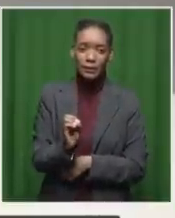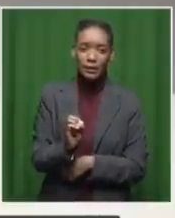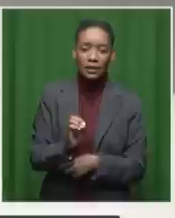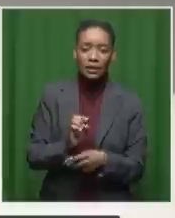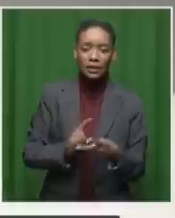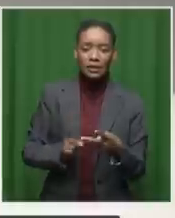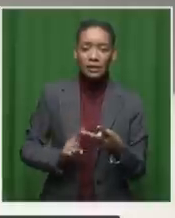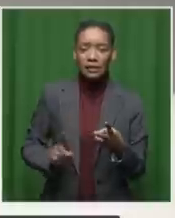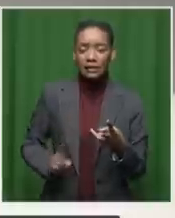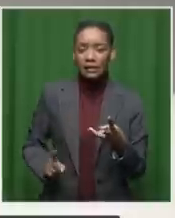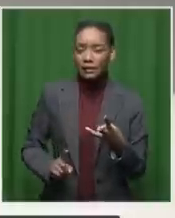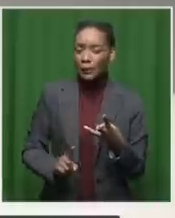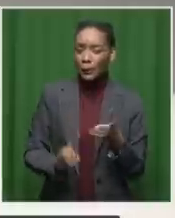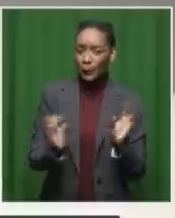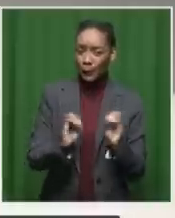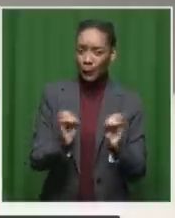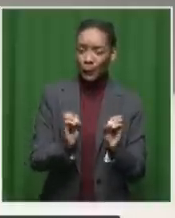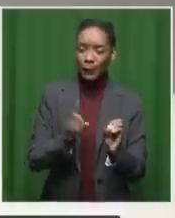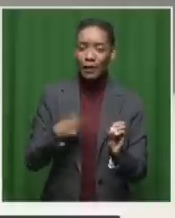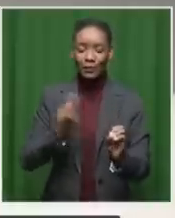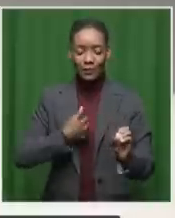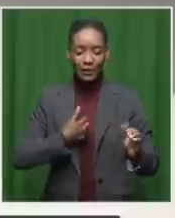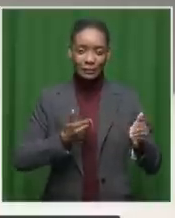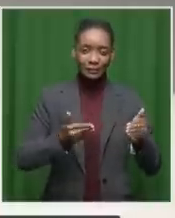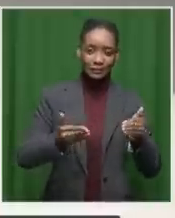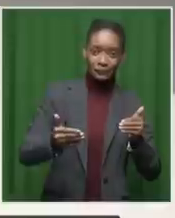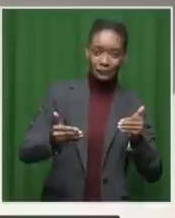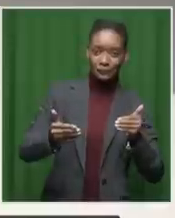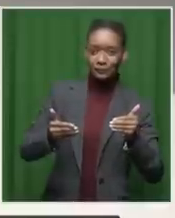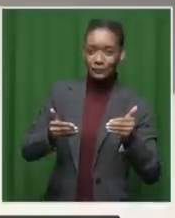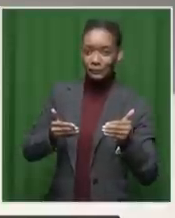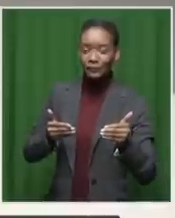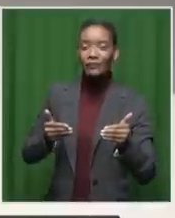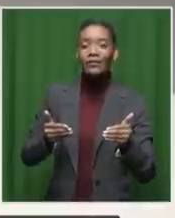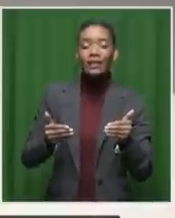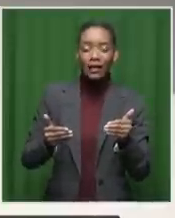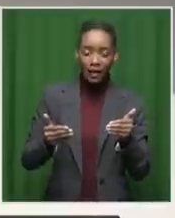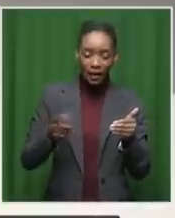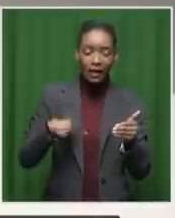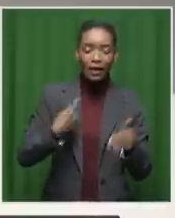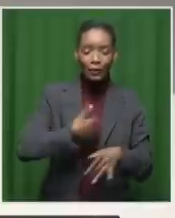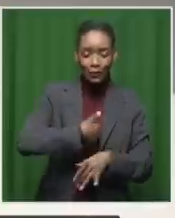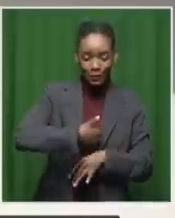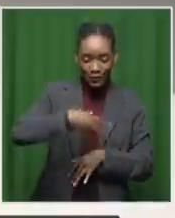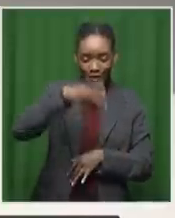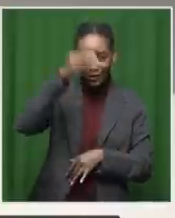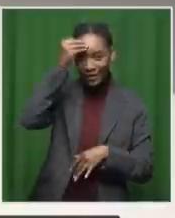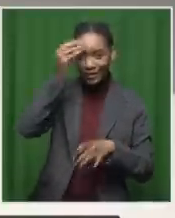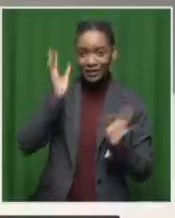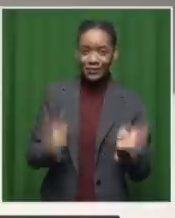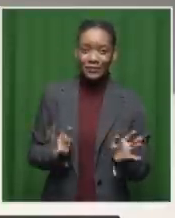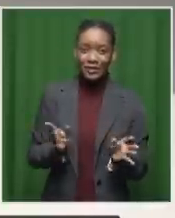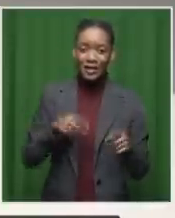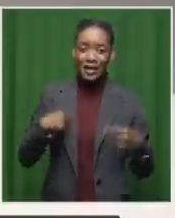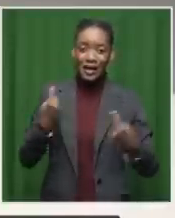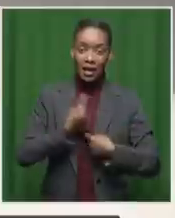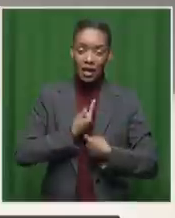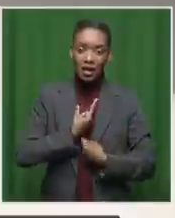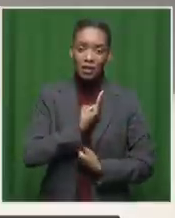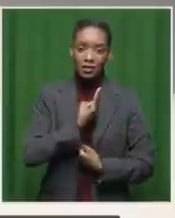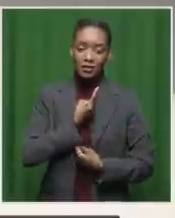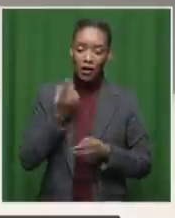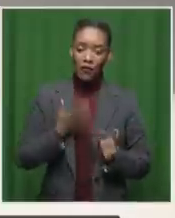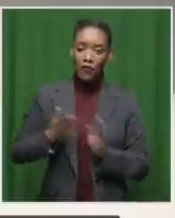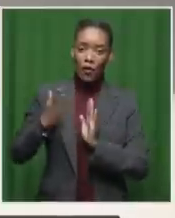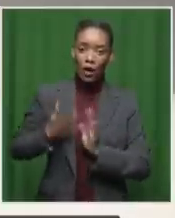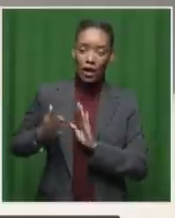have diagnostics, and we managed it to learn from that. We organized ourselves with